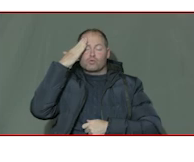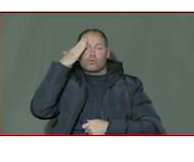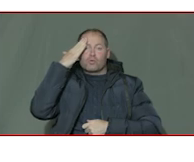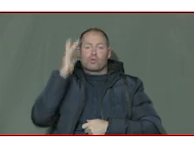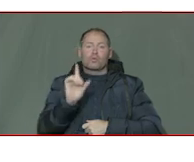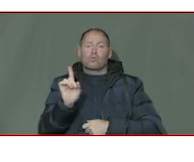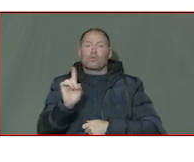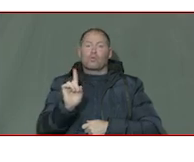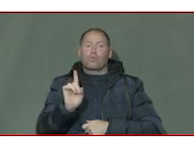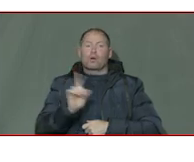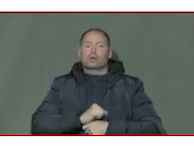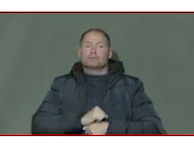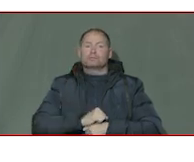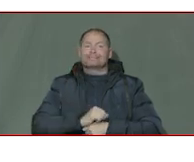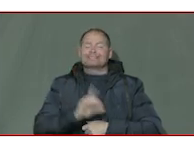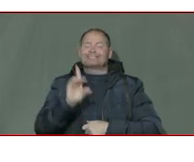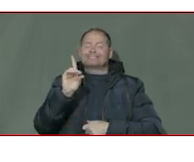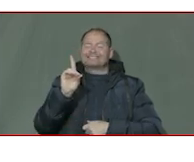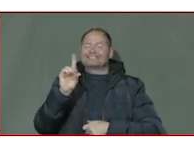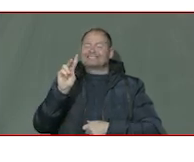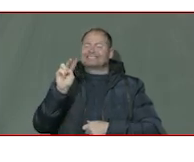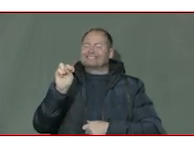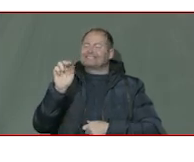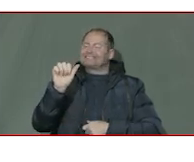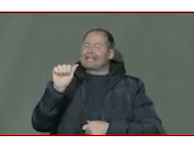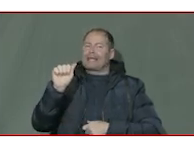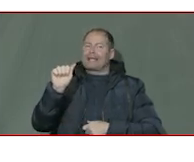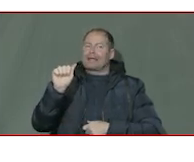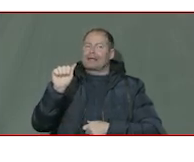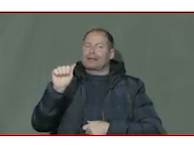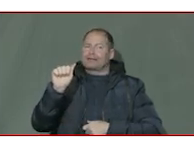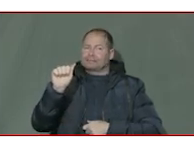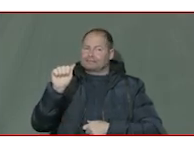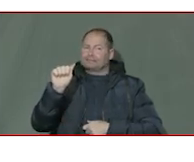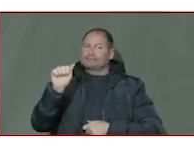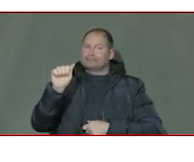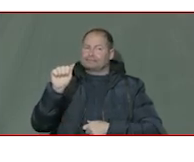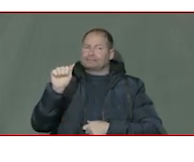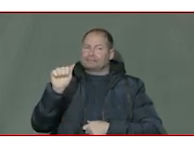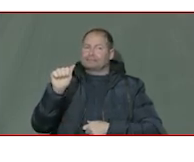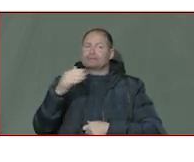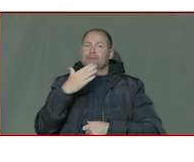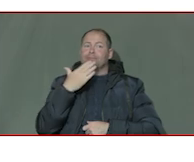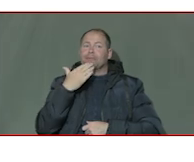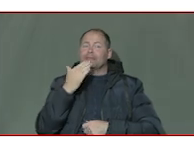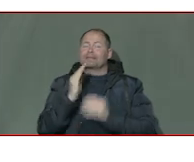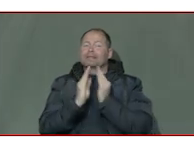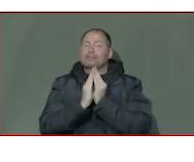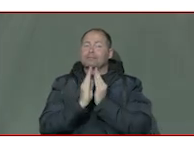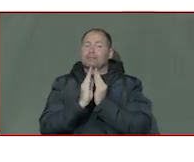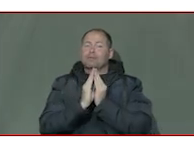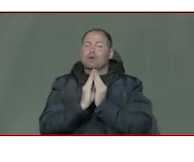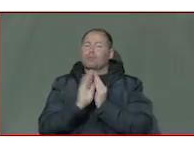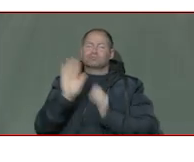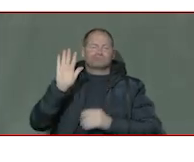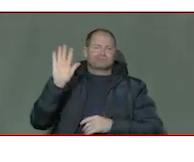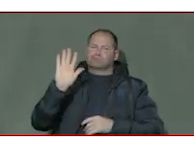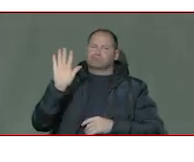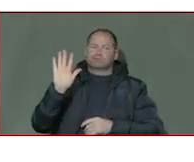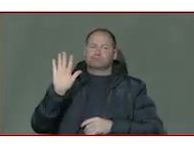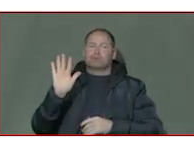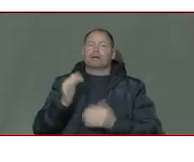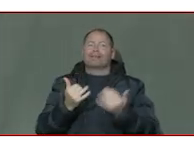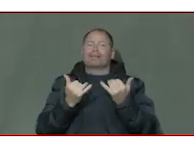It's DNA, the code of life. Please just ignore the marks there. Ne? It must be